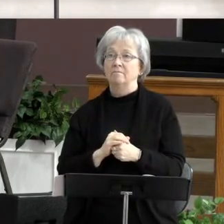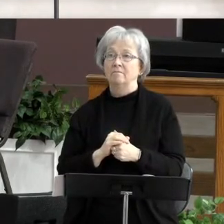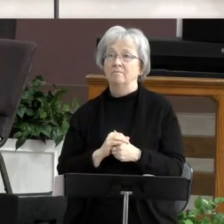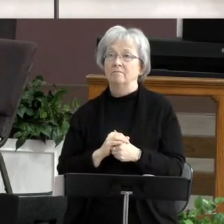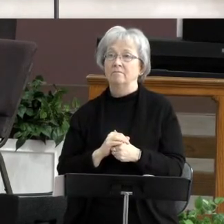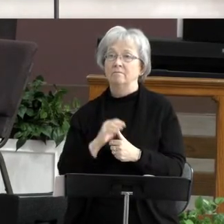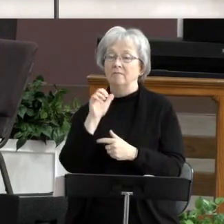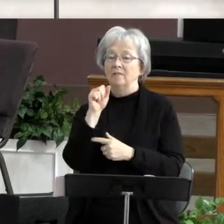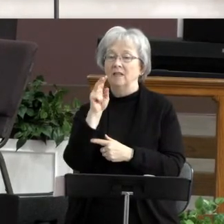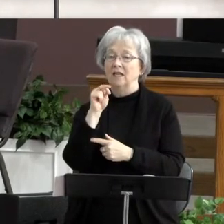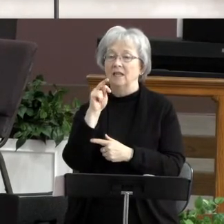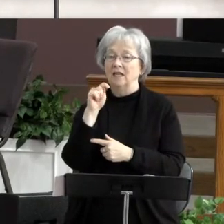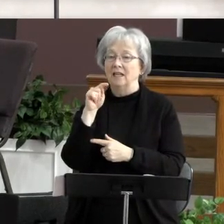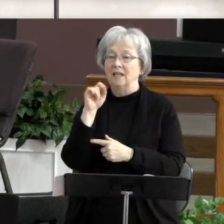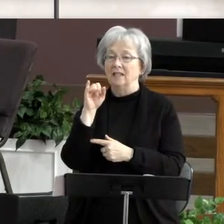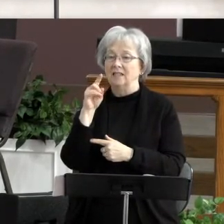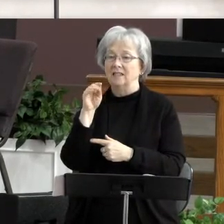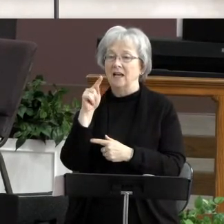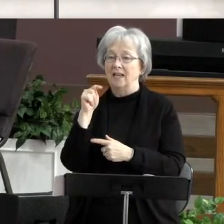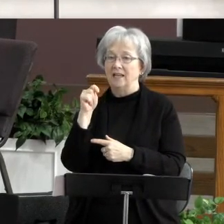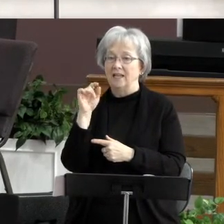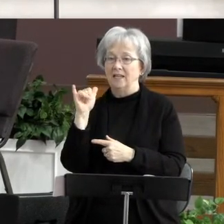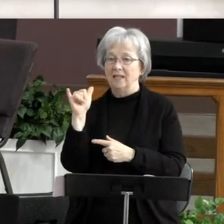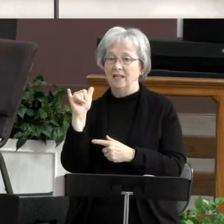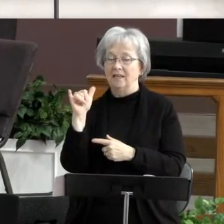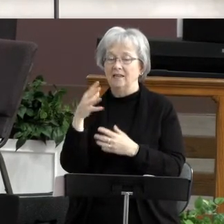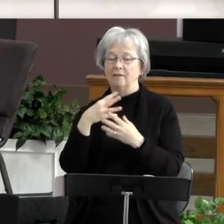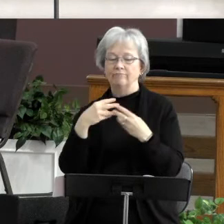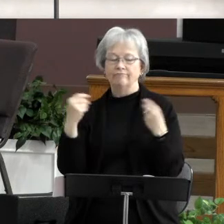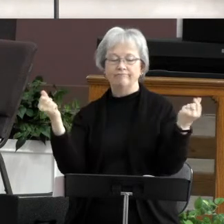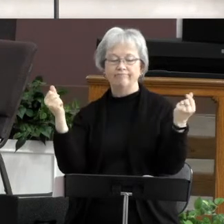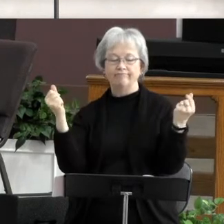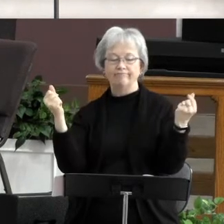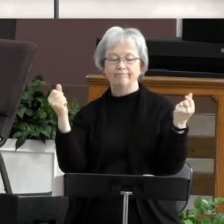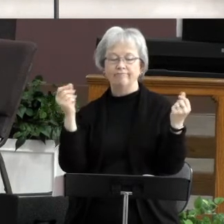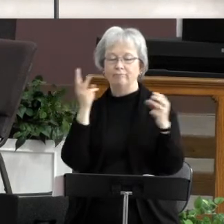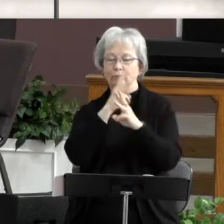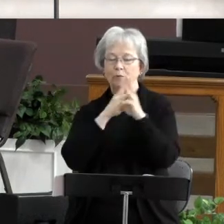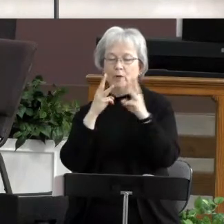Anxiety can flee if we command it to.